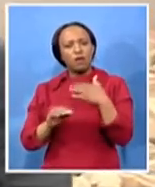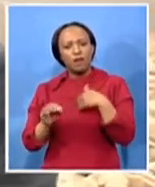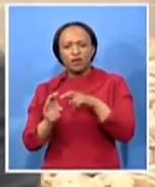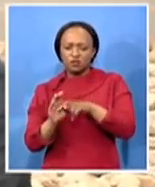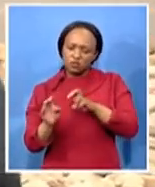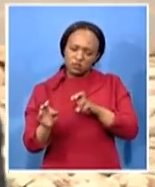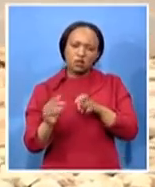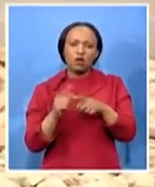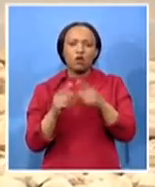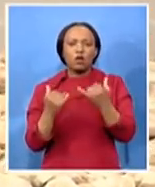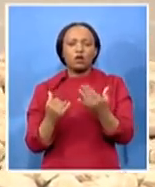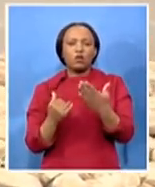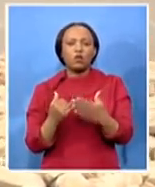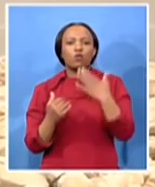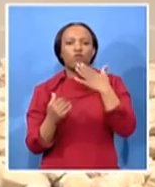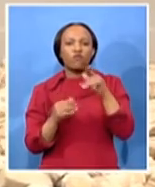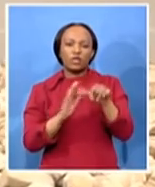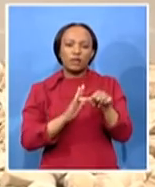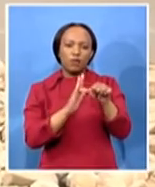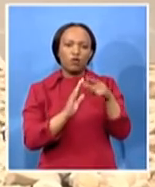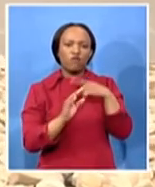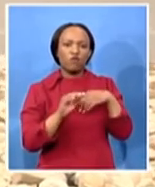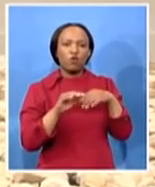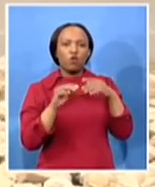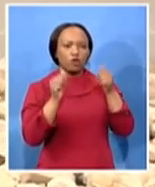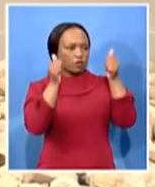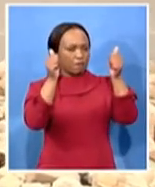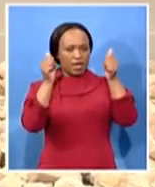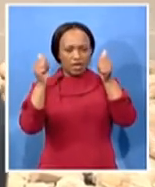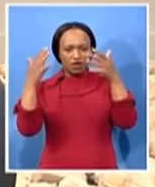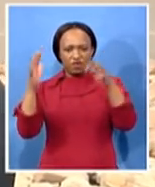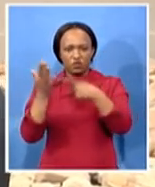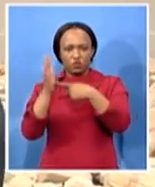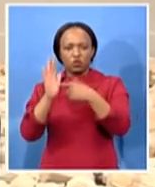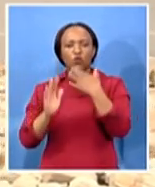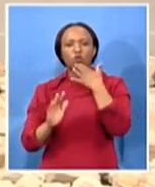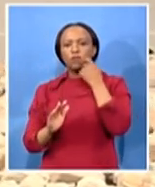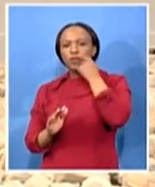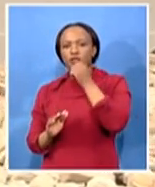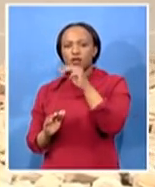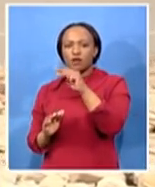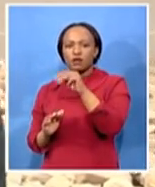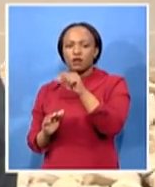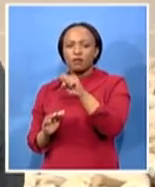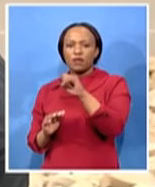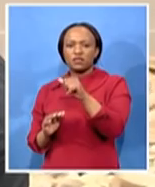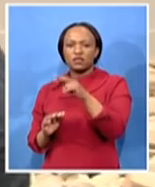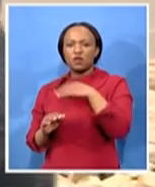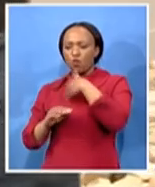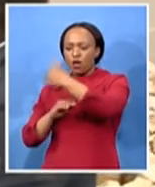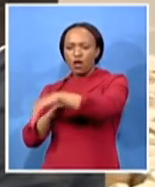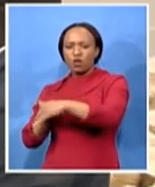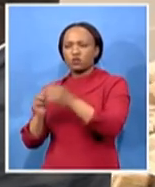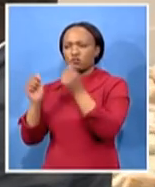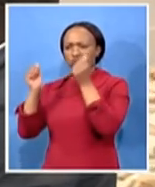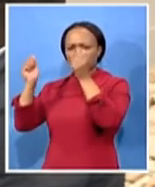this particular picket that he has embarked on. Mr. Masina, why have you decided to picket here outside St. George's Hotel? Well, this is where the